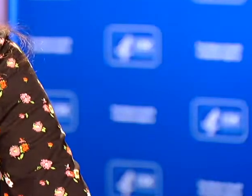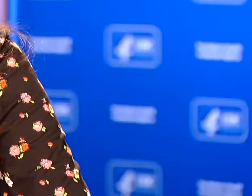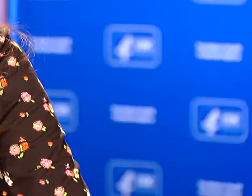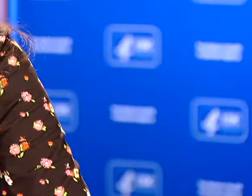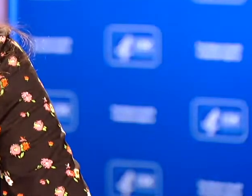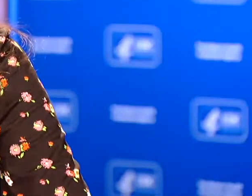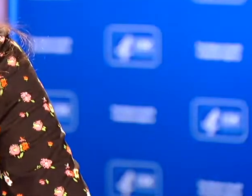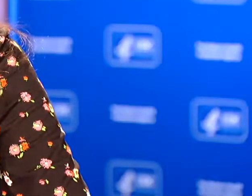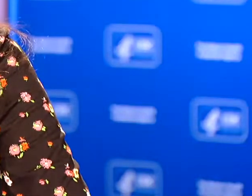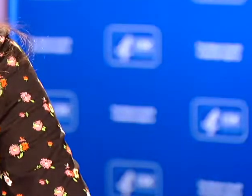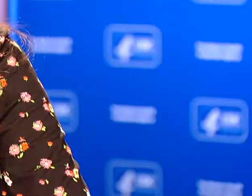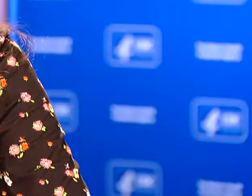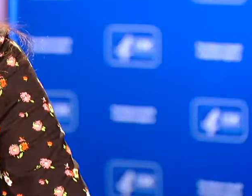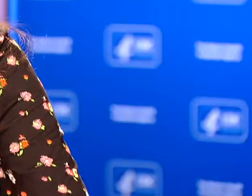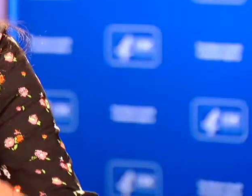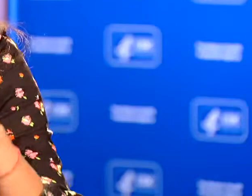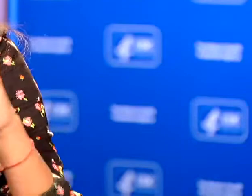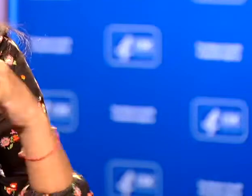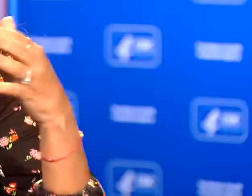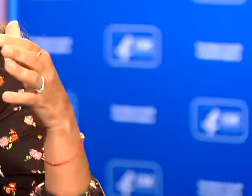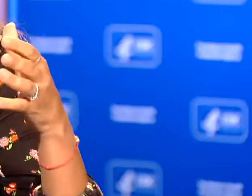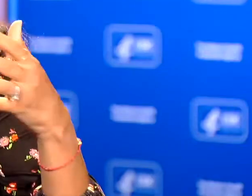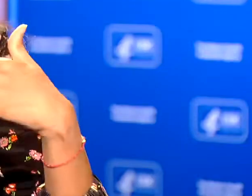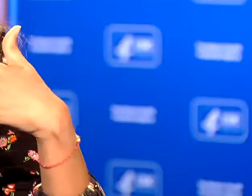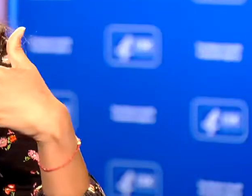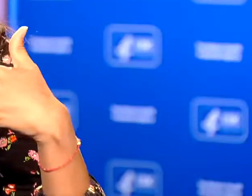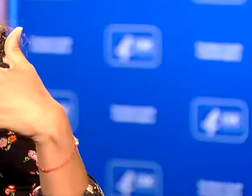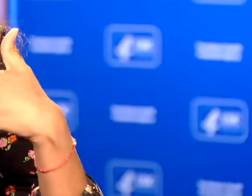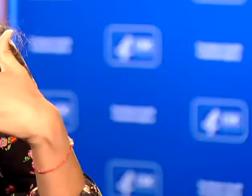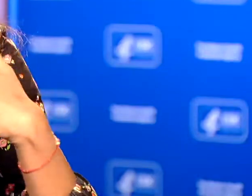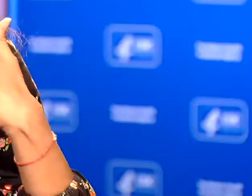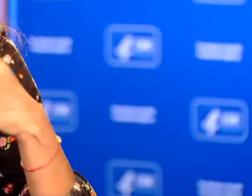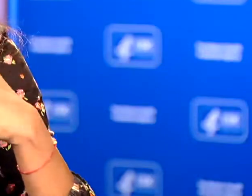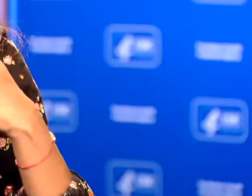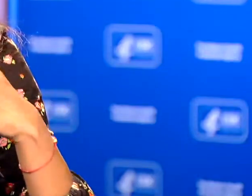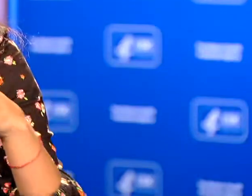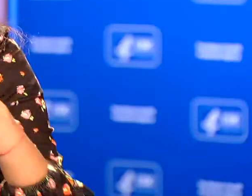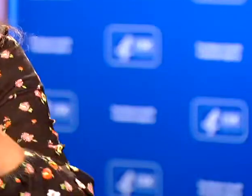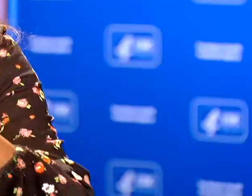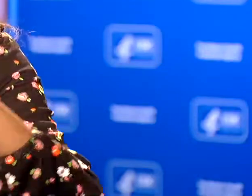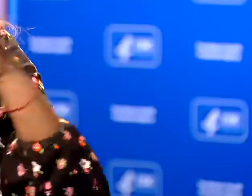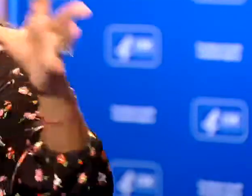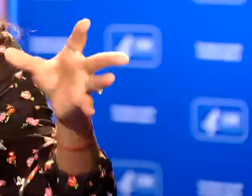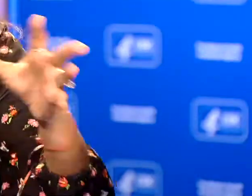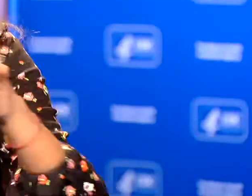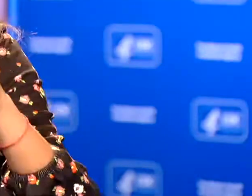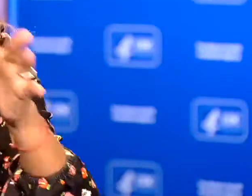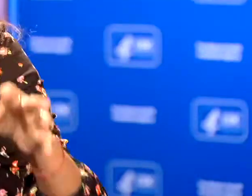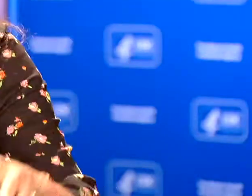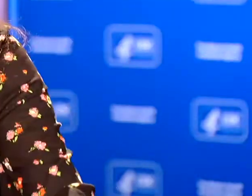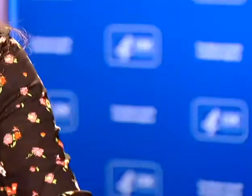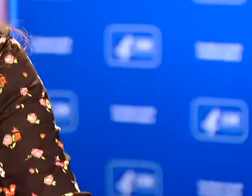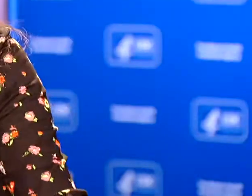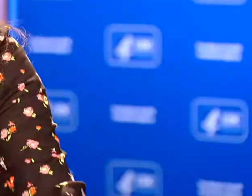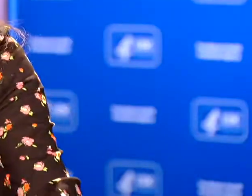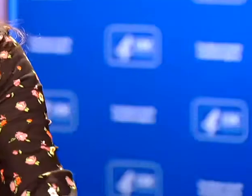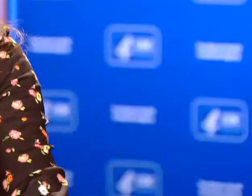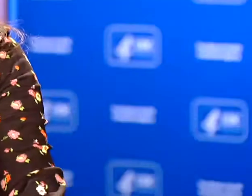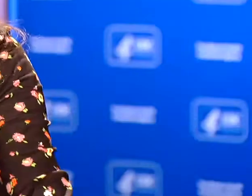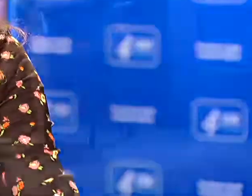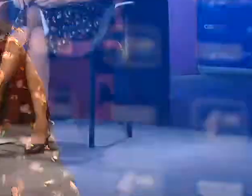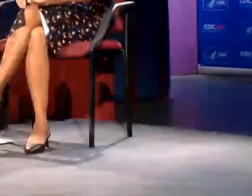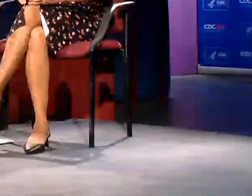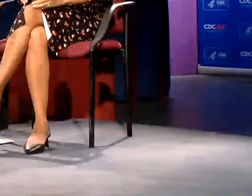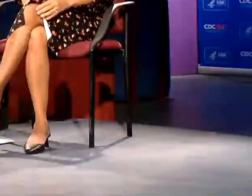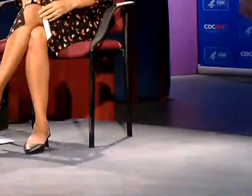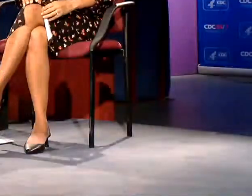that. And then time-wise, I don't need to sort of keep track. You'll just sort of push us along I and haven't time for